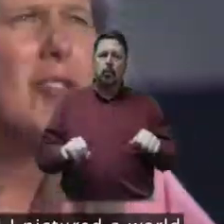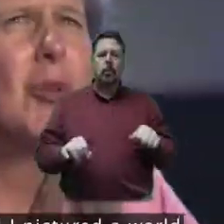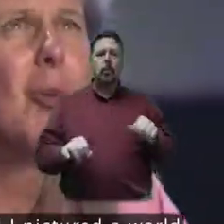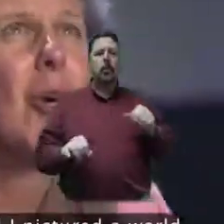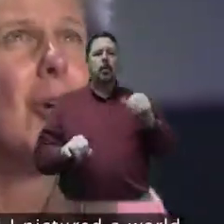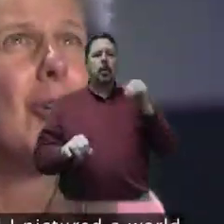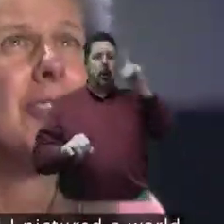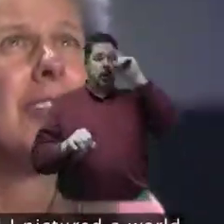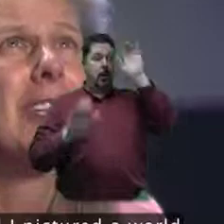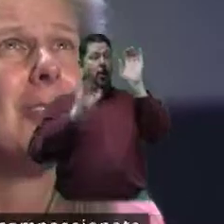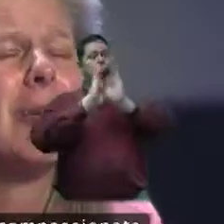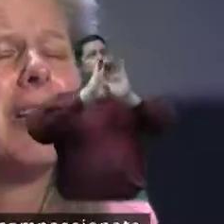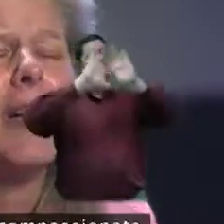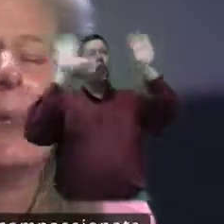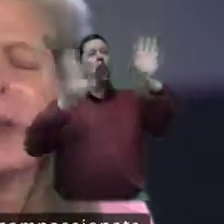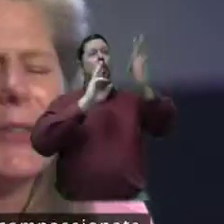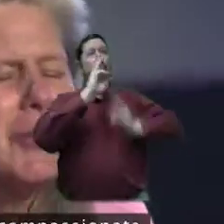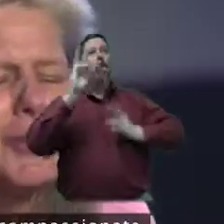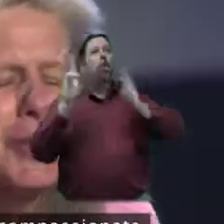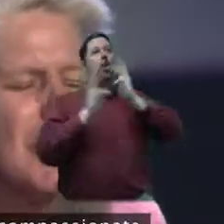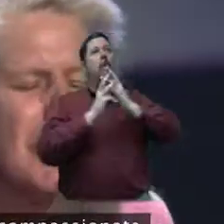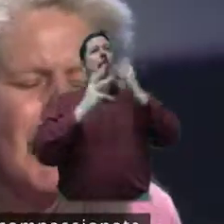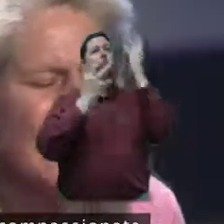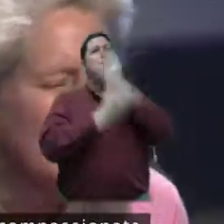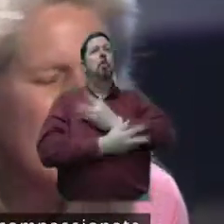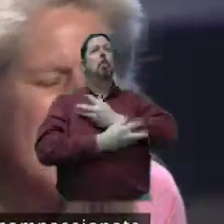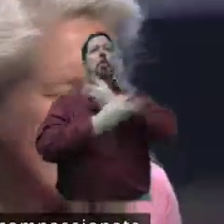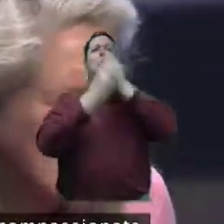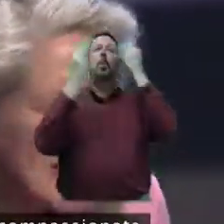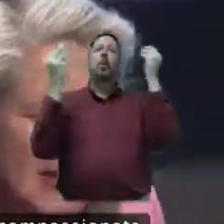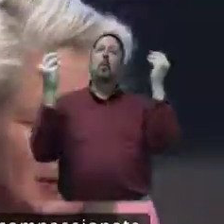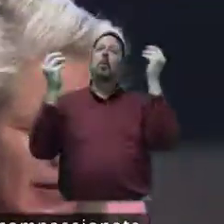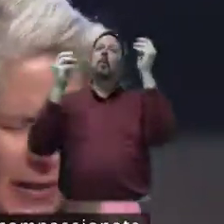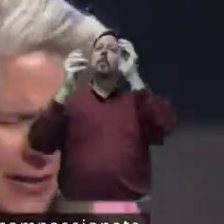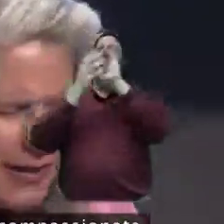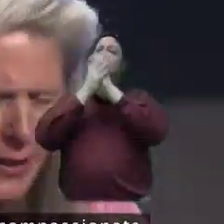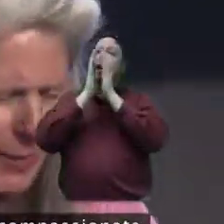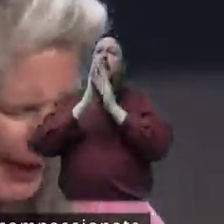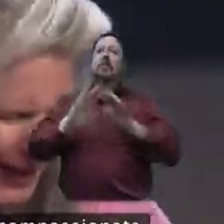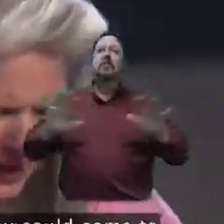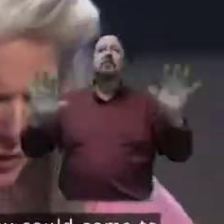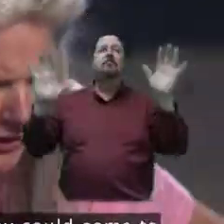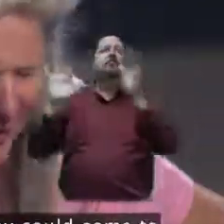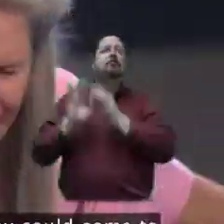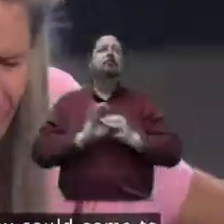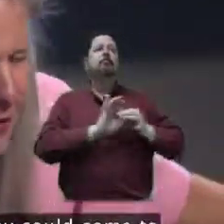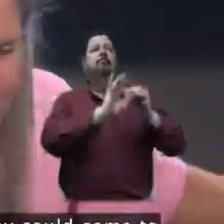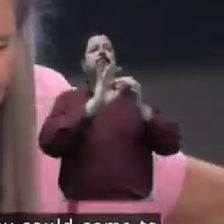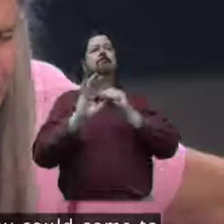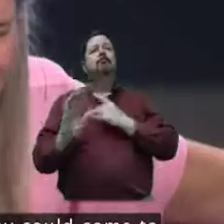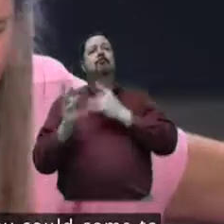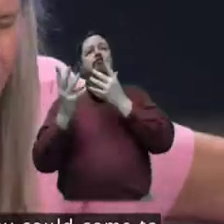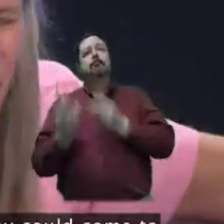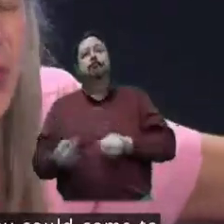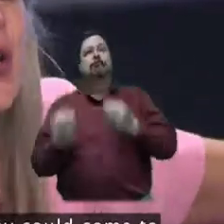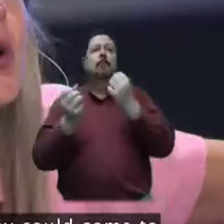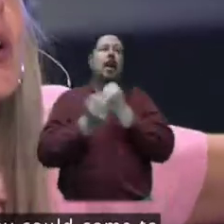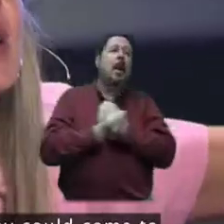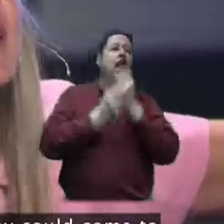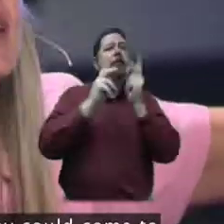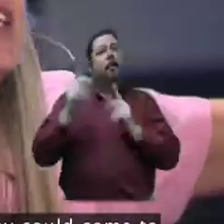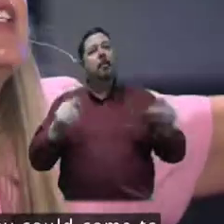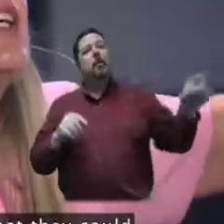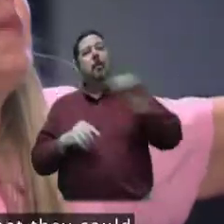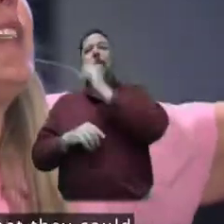And I pictured a world filled with beautiful, peaceful, compassionate, loving people who